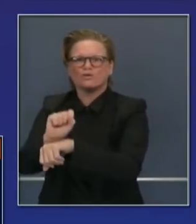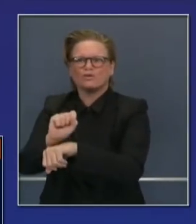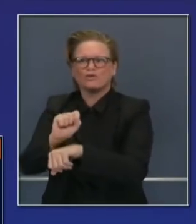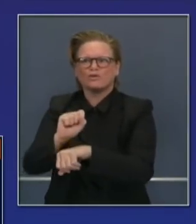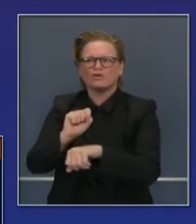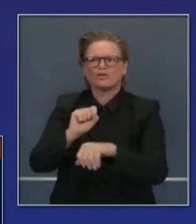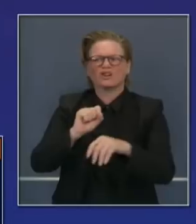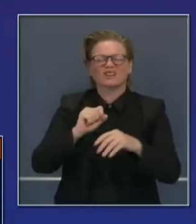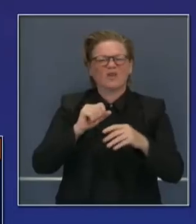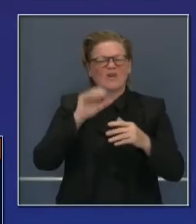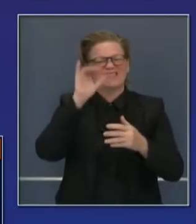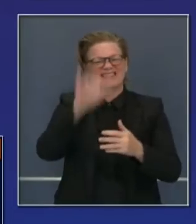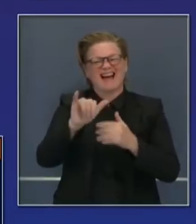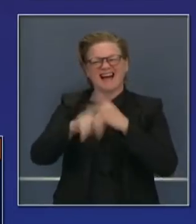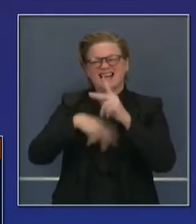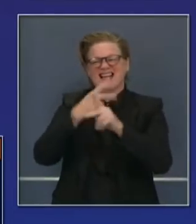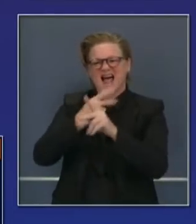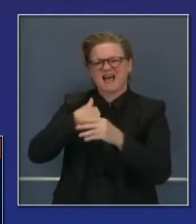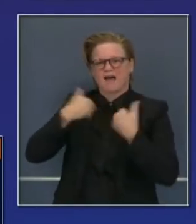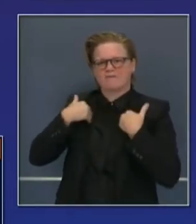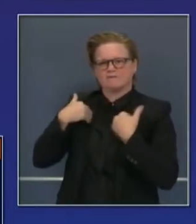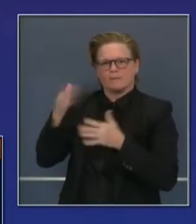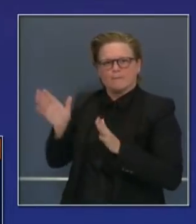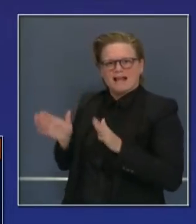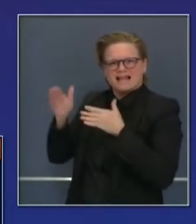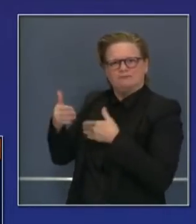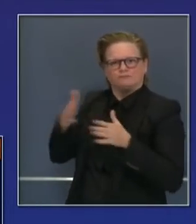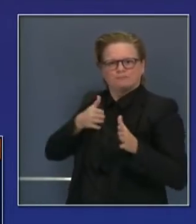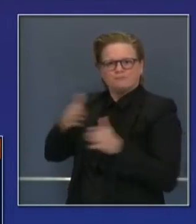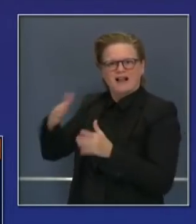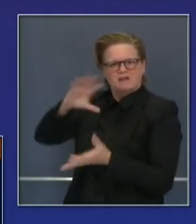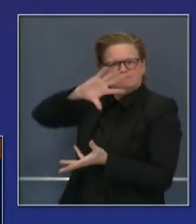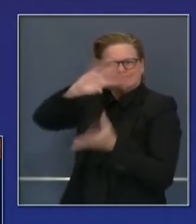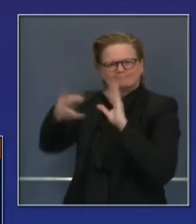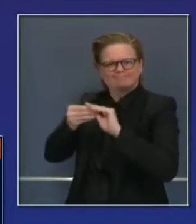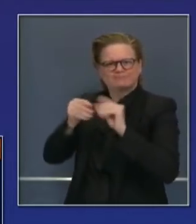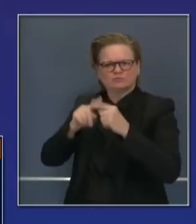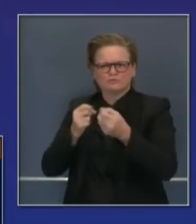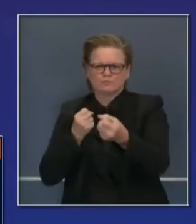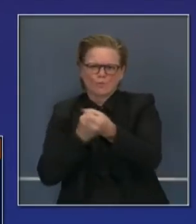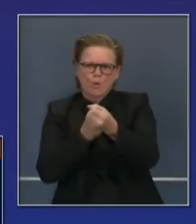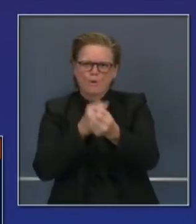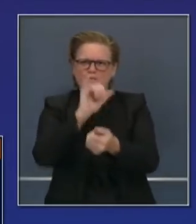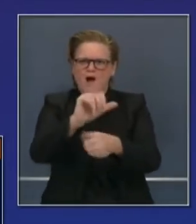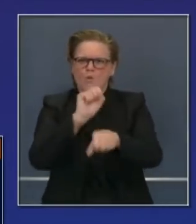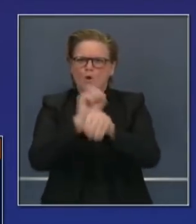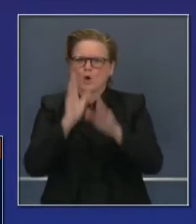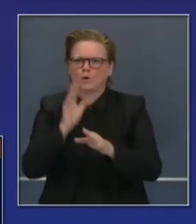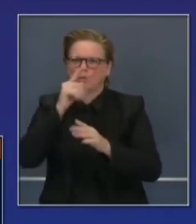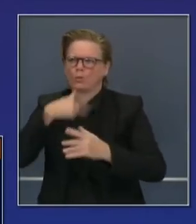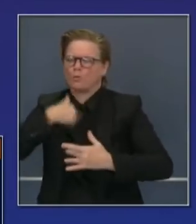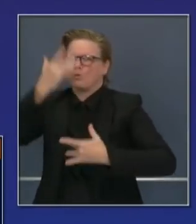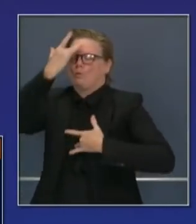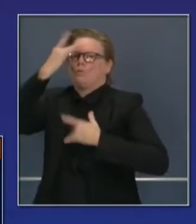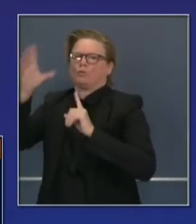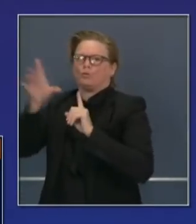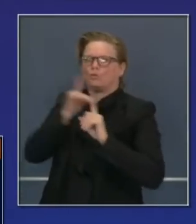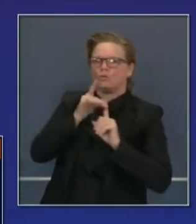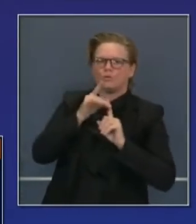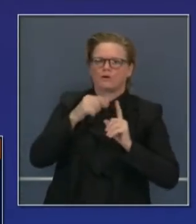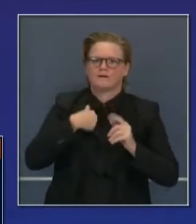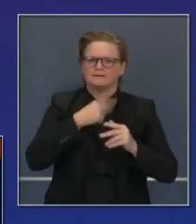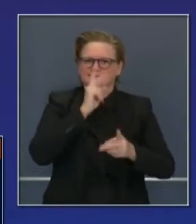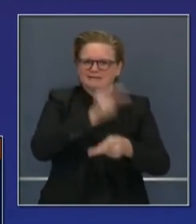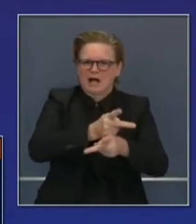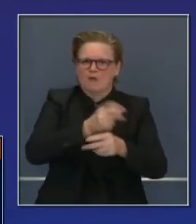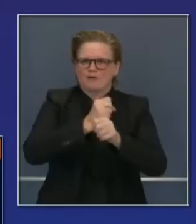dare say that few states in the country did more in terms of sick leave, in terms of workers' compensation, in terms of access to